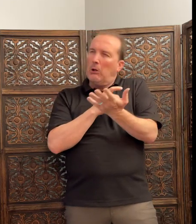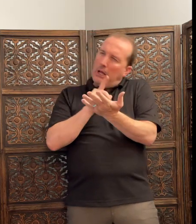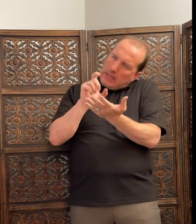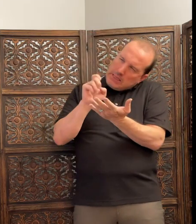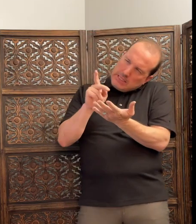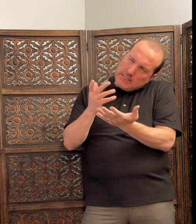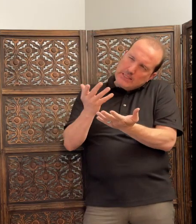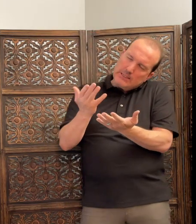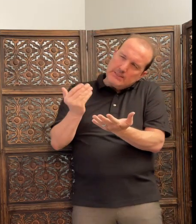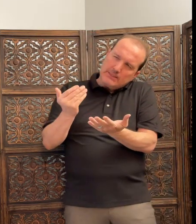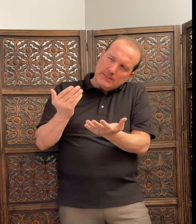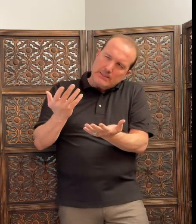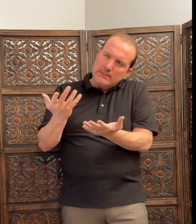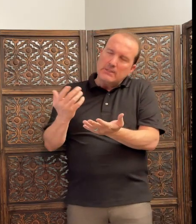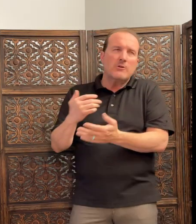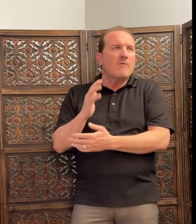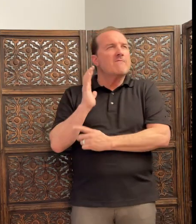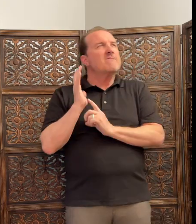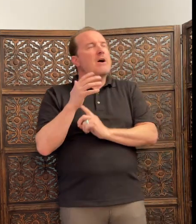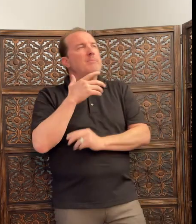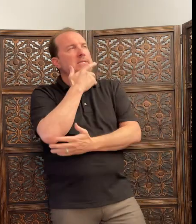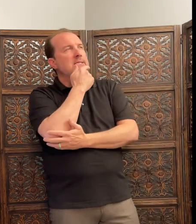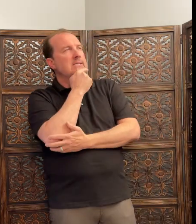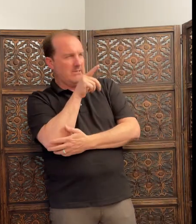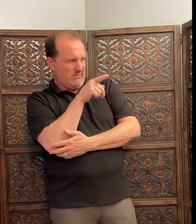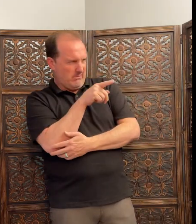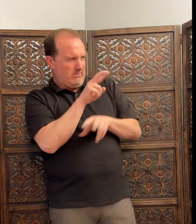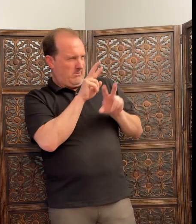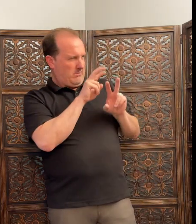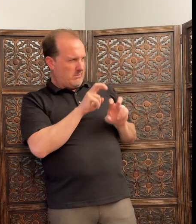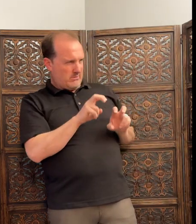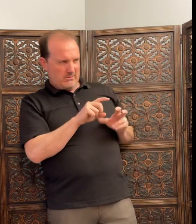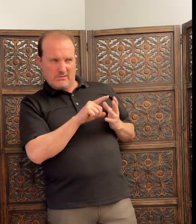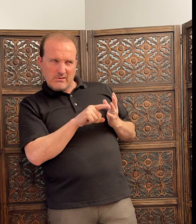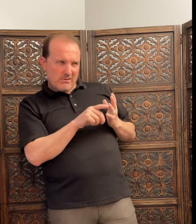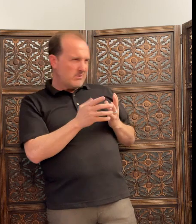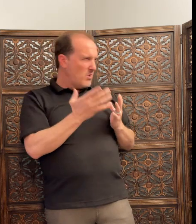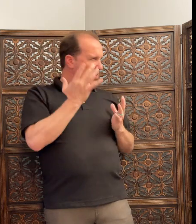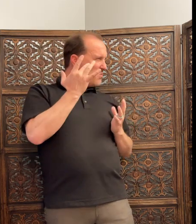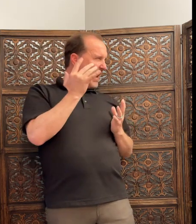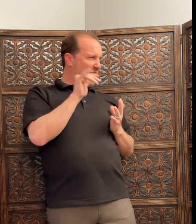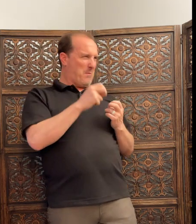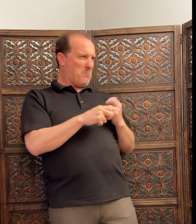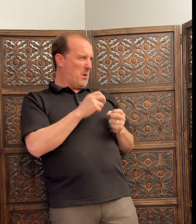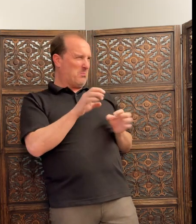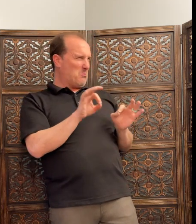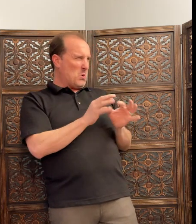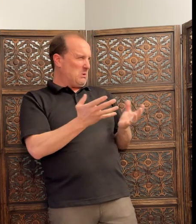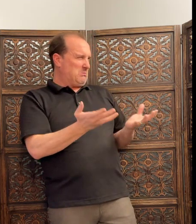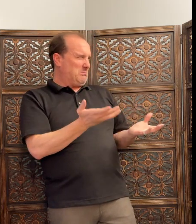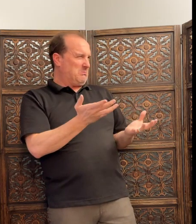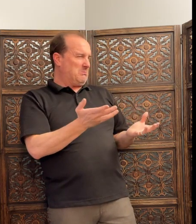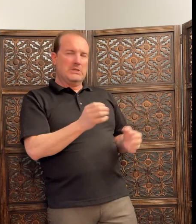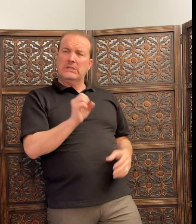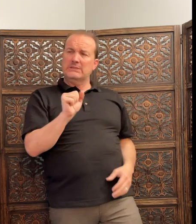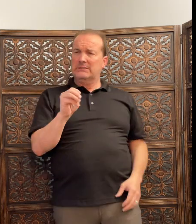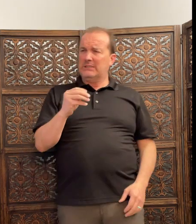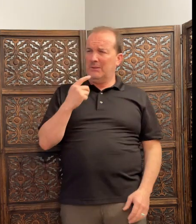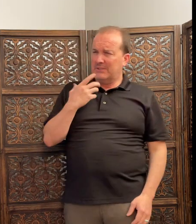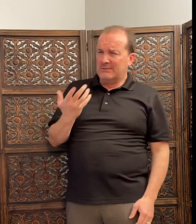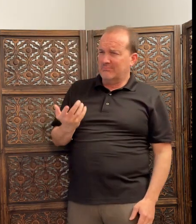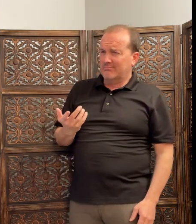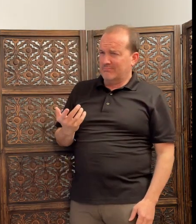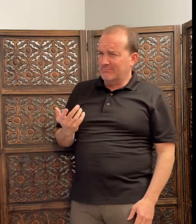his friend League. League spends about 5 minutes trying to decipher the premise of the argument. Why is this problem